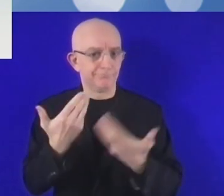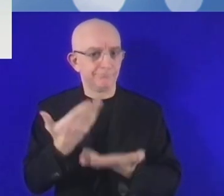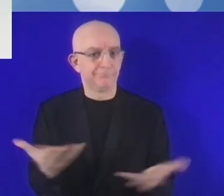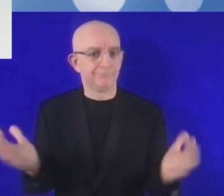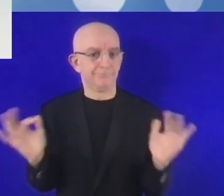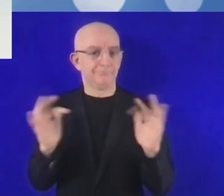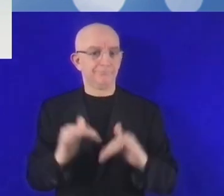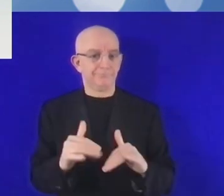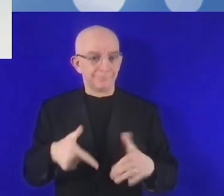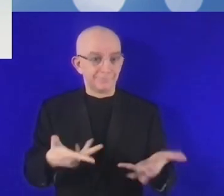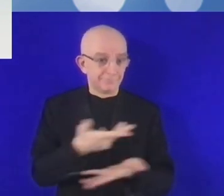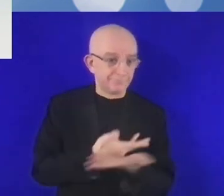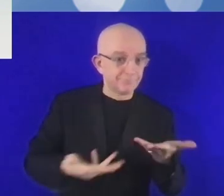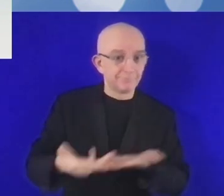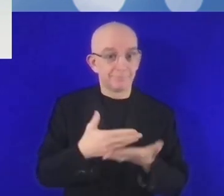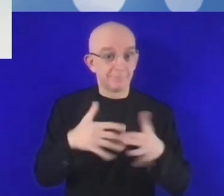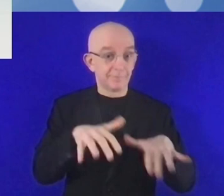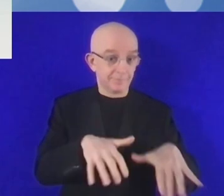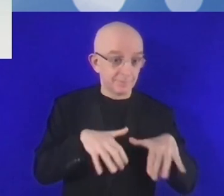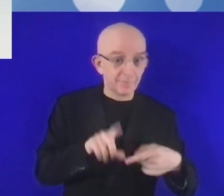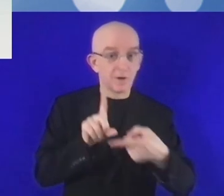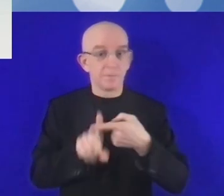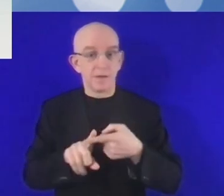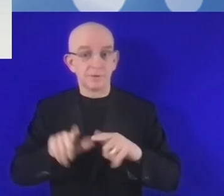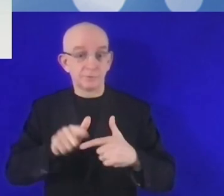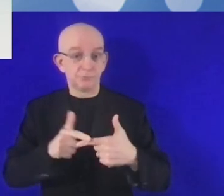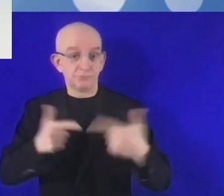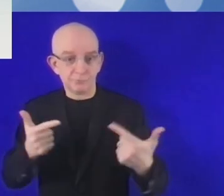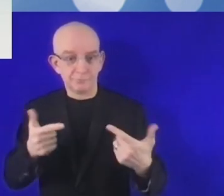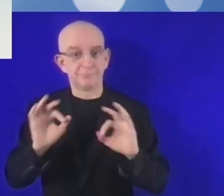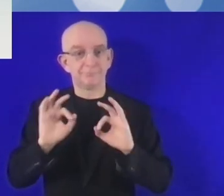this also made internet governance more inclusive than ever, I believe.